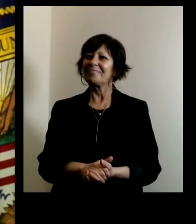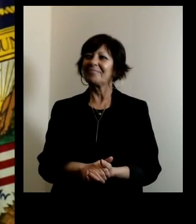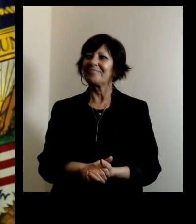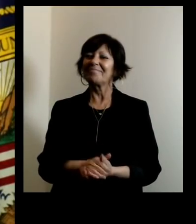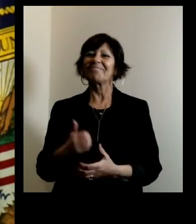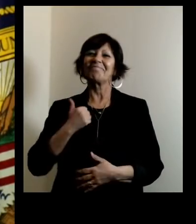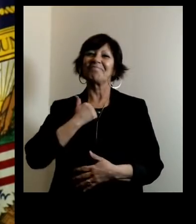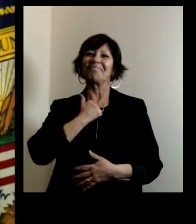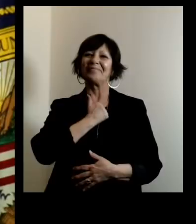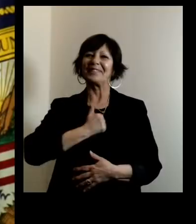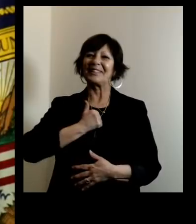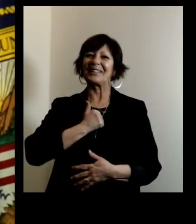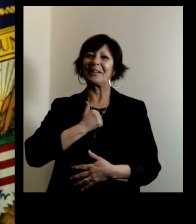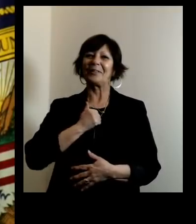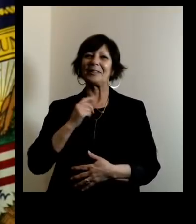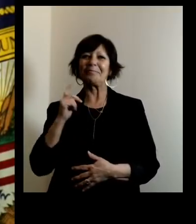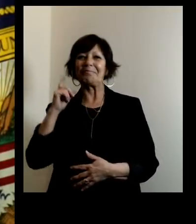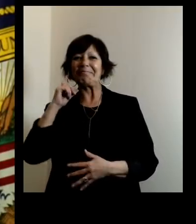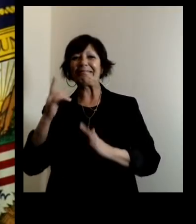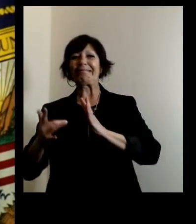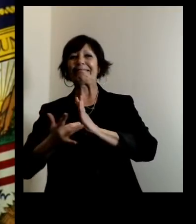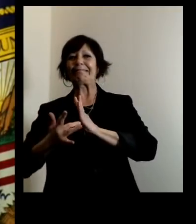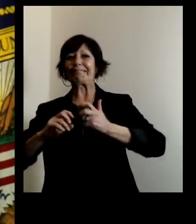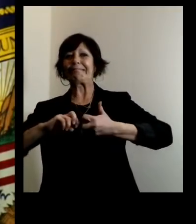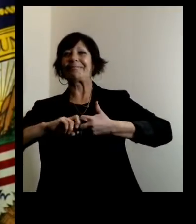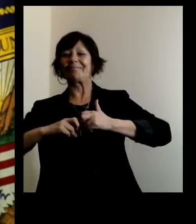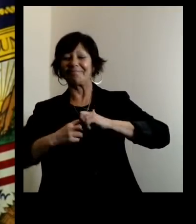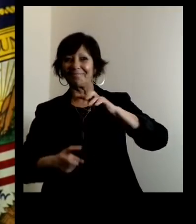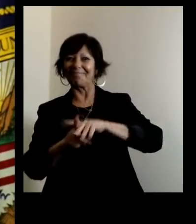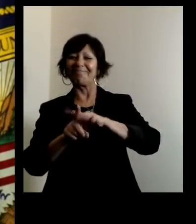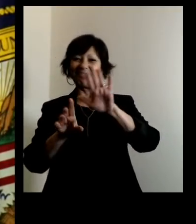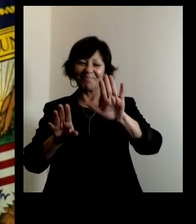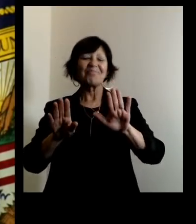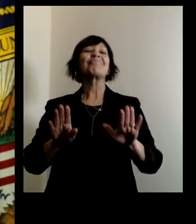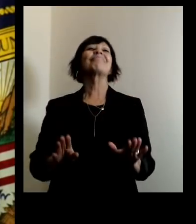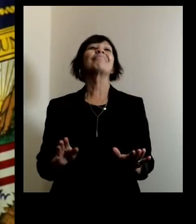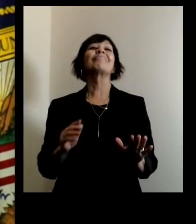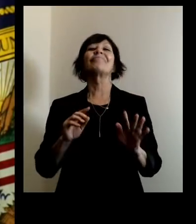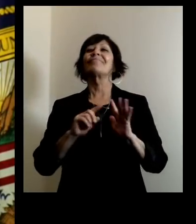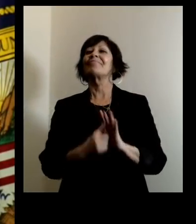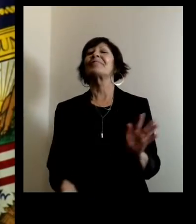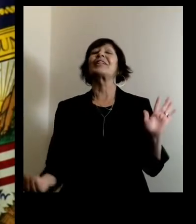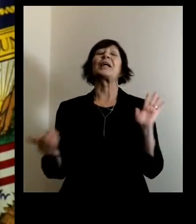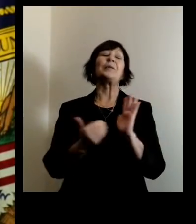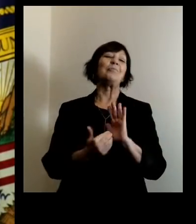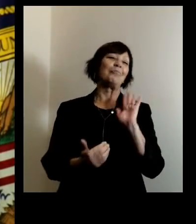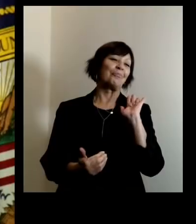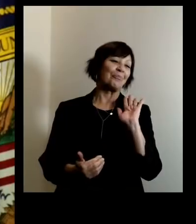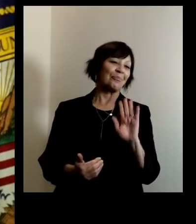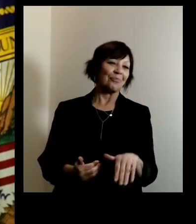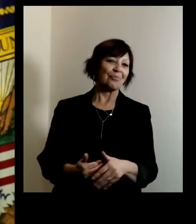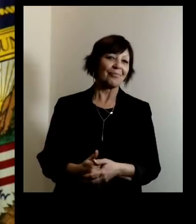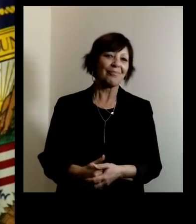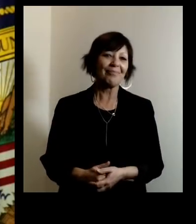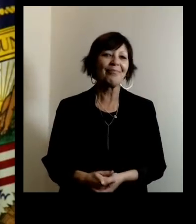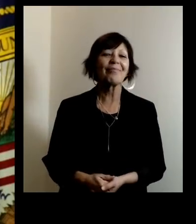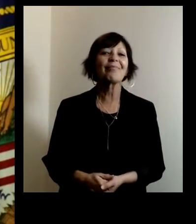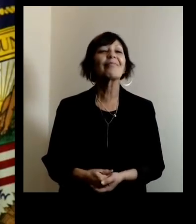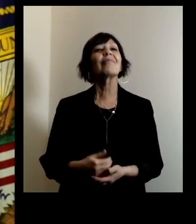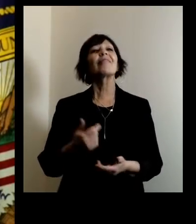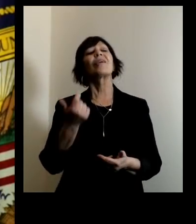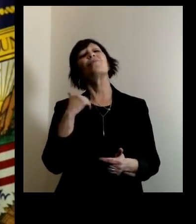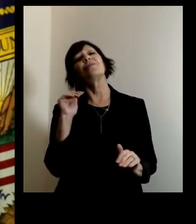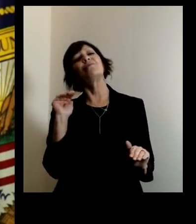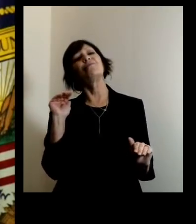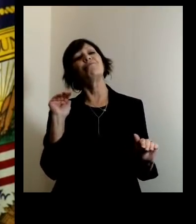Sorry about that, folks. We have a little technical glitch, which I thought was fixed, but I guess they didn't. That's okay. Just want to